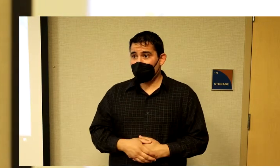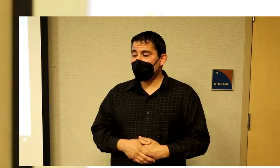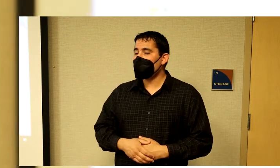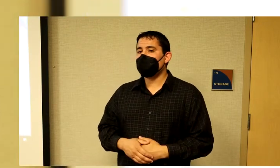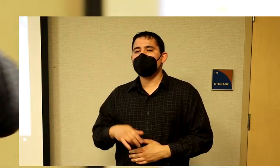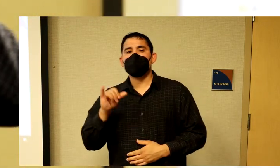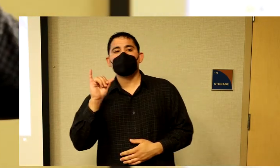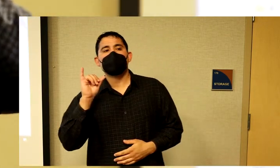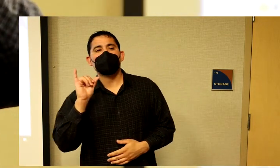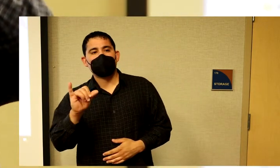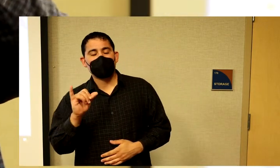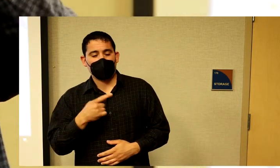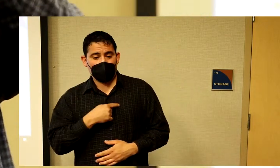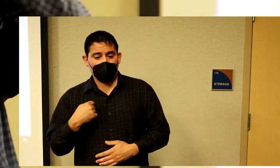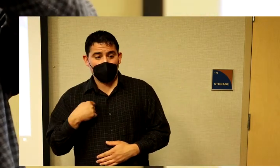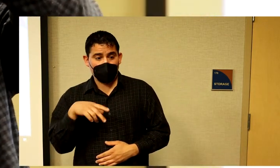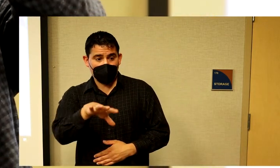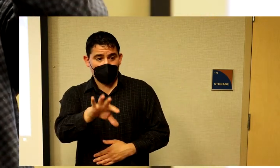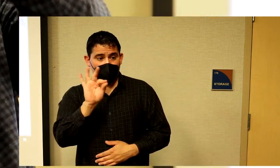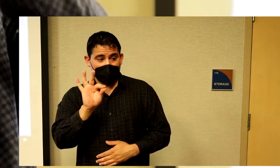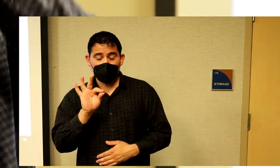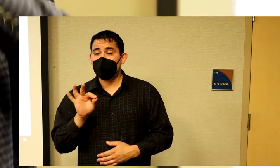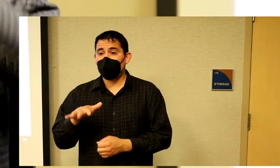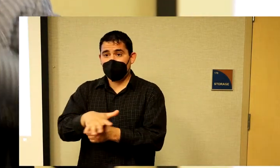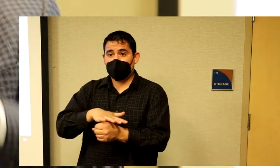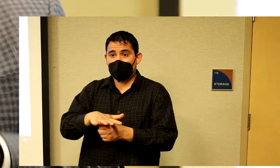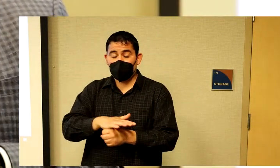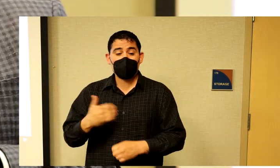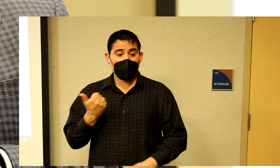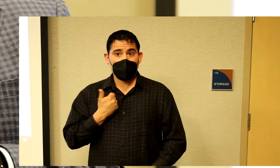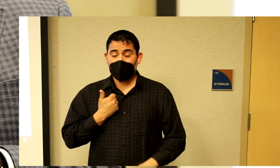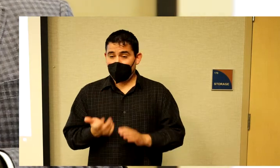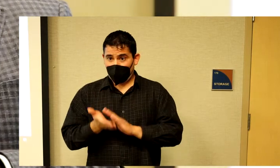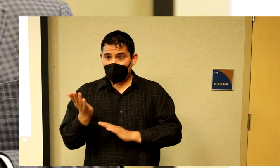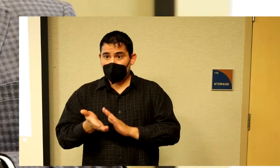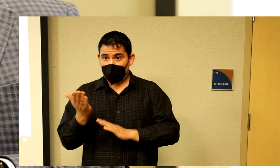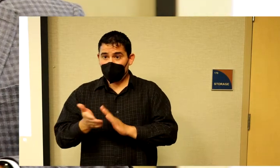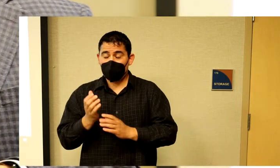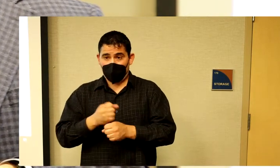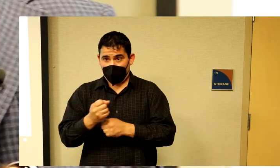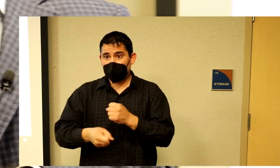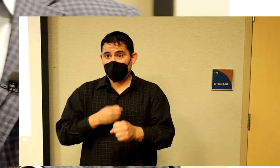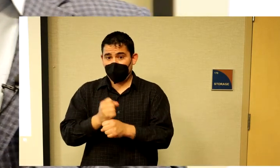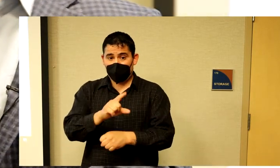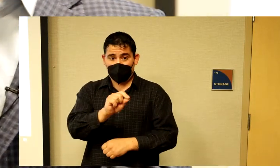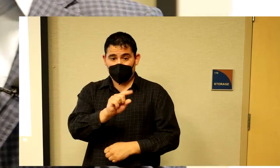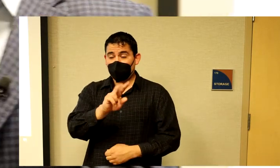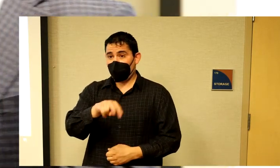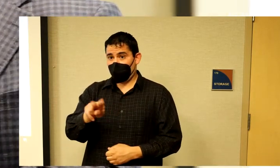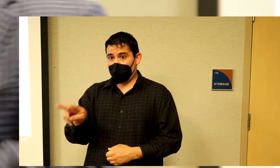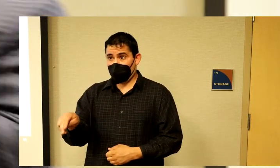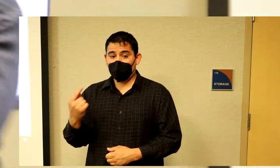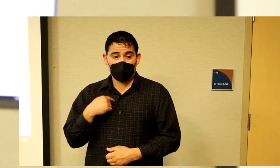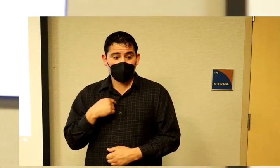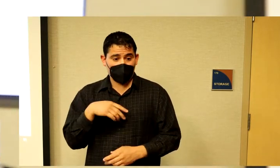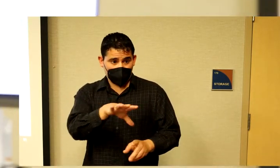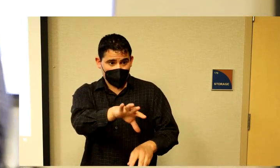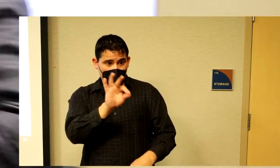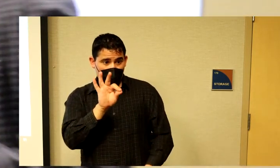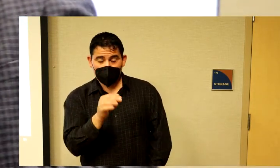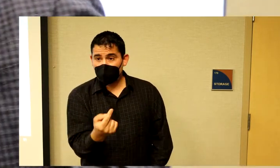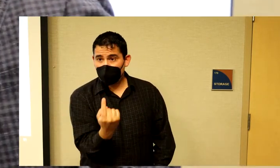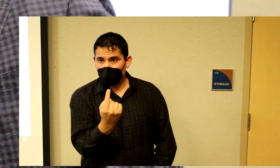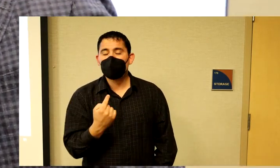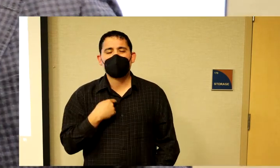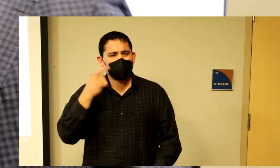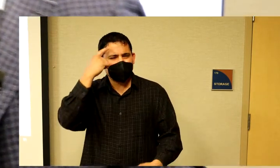and we choose that, and I'm up in 2022, and we choose that one because it makes sense, Yeah. then that's